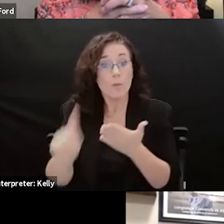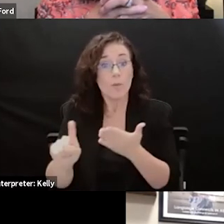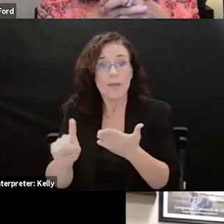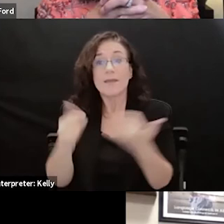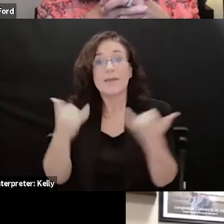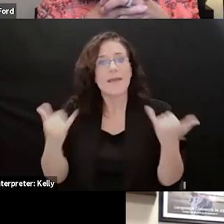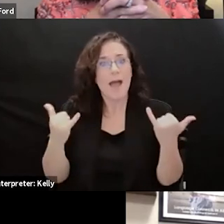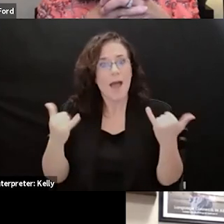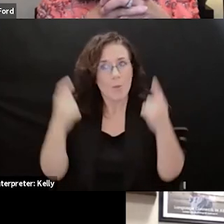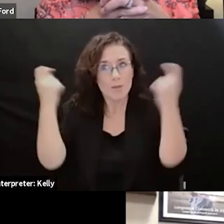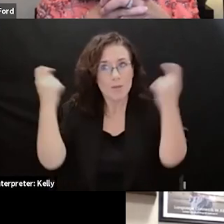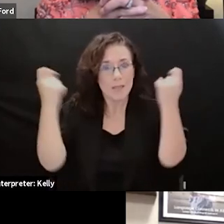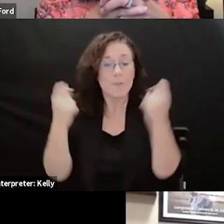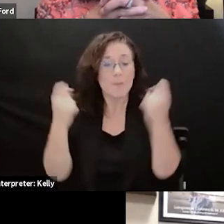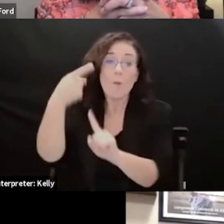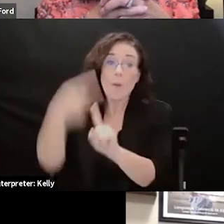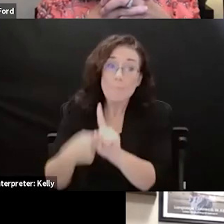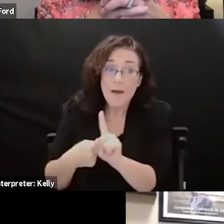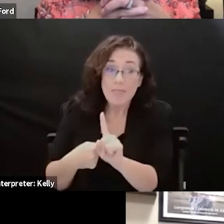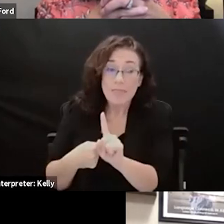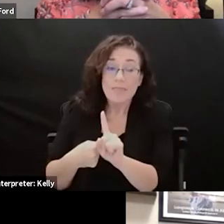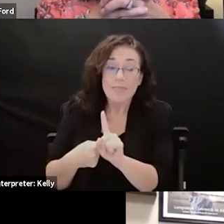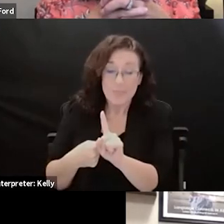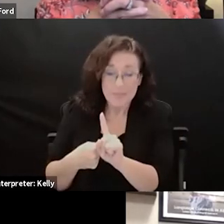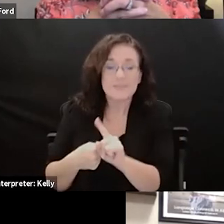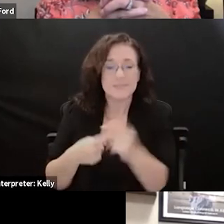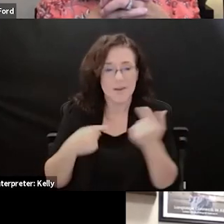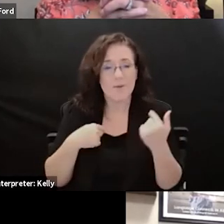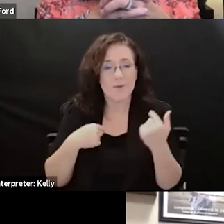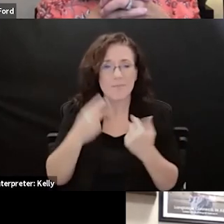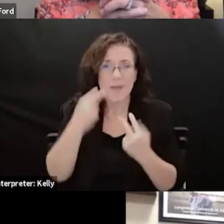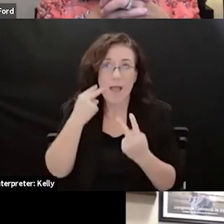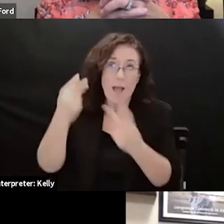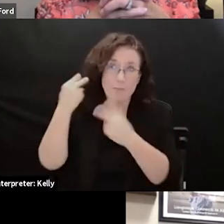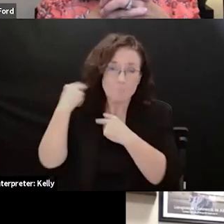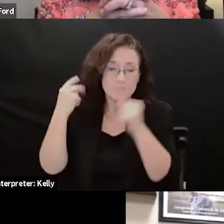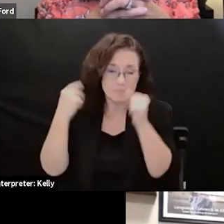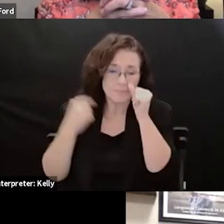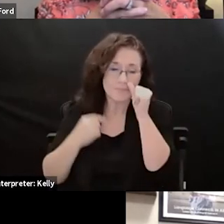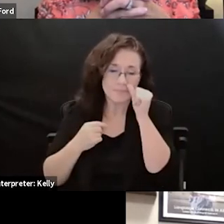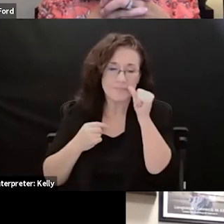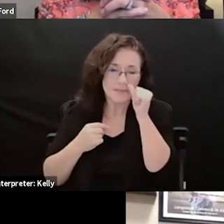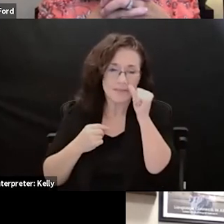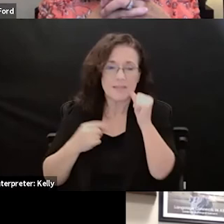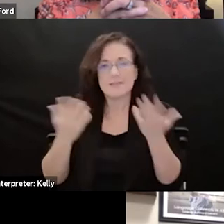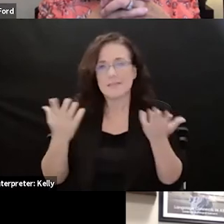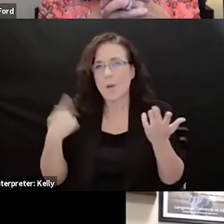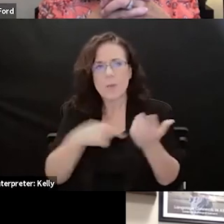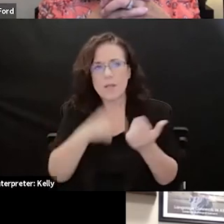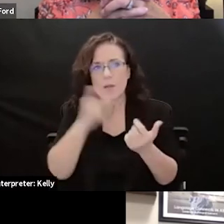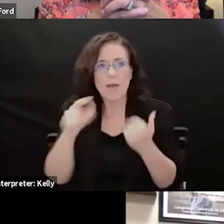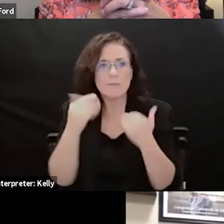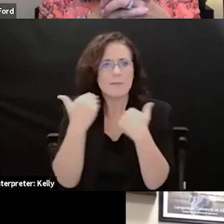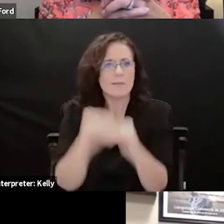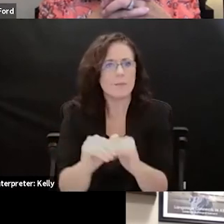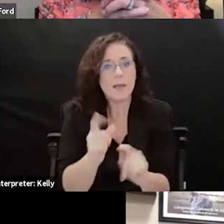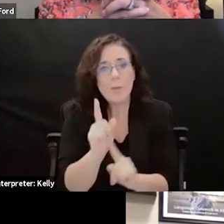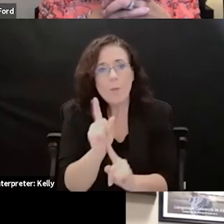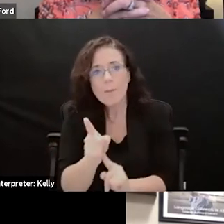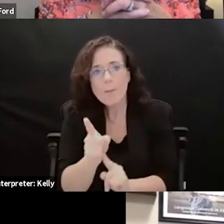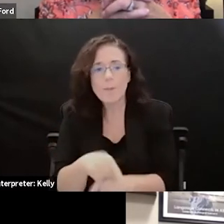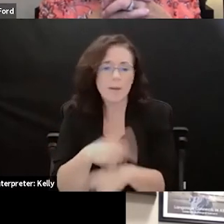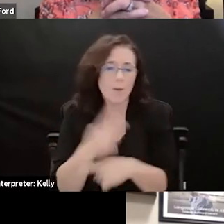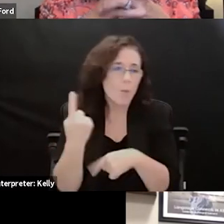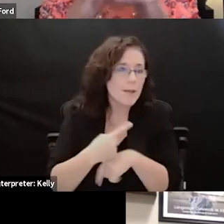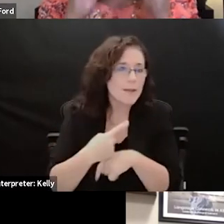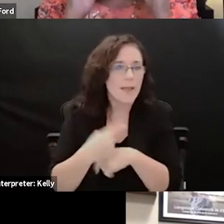to get to an america that includes it all and so we don't have to segregate it out or give a moment or a week to something it's about all americans who've